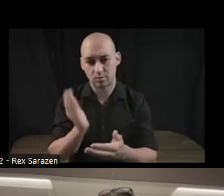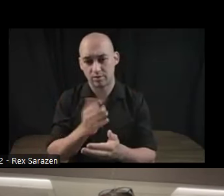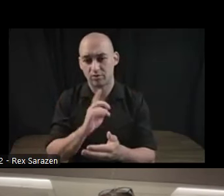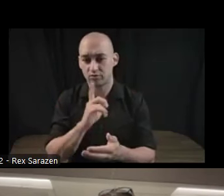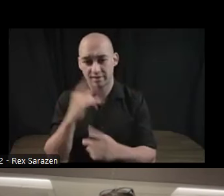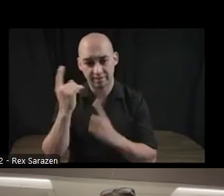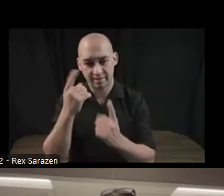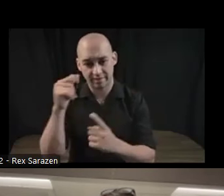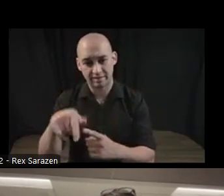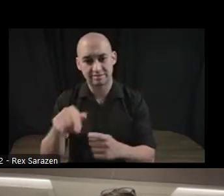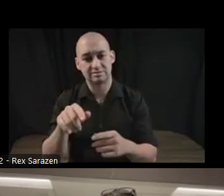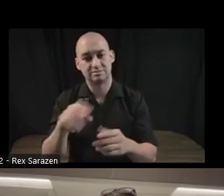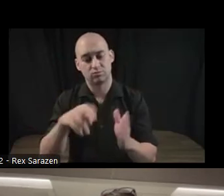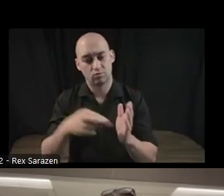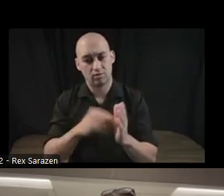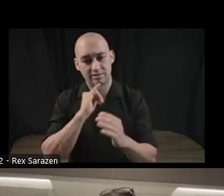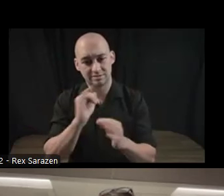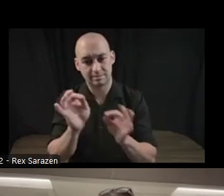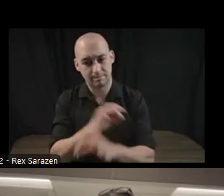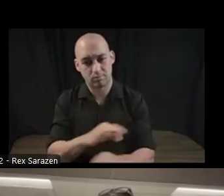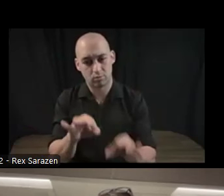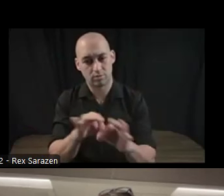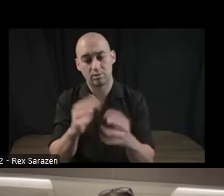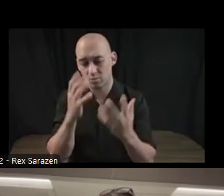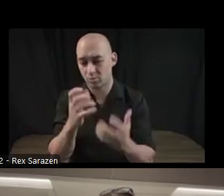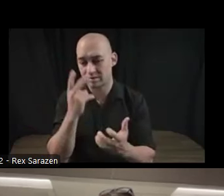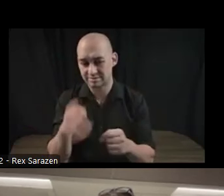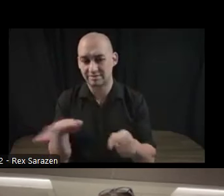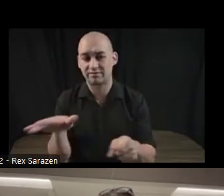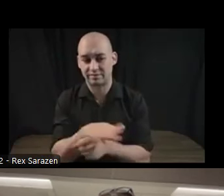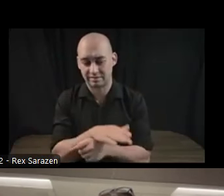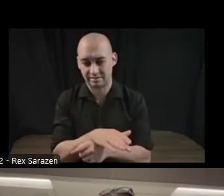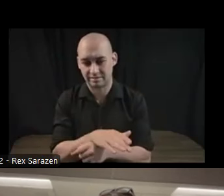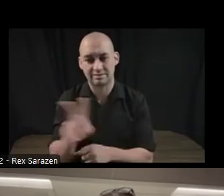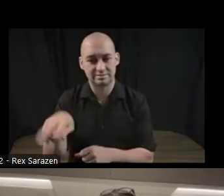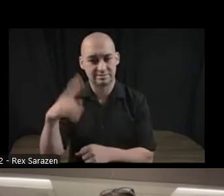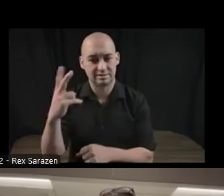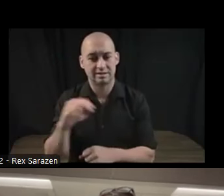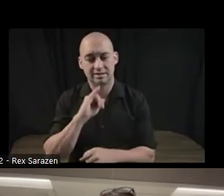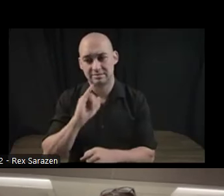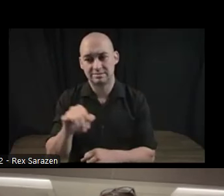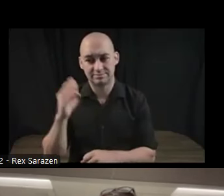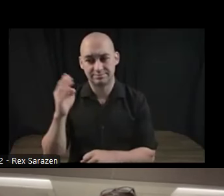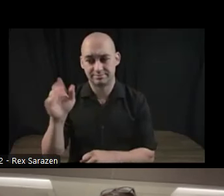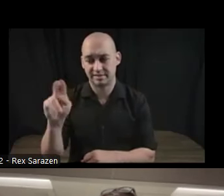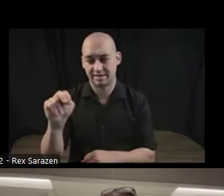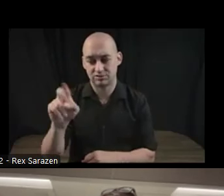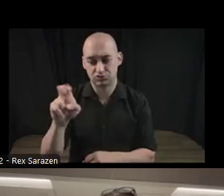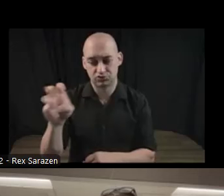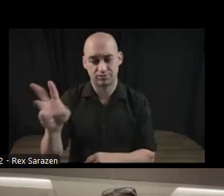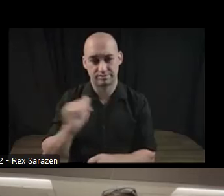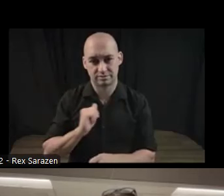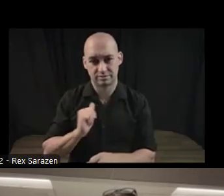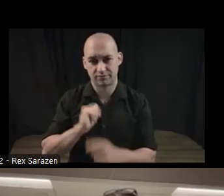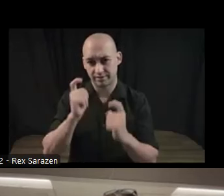important and we'd like to see it filled. The second is, we talked about, Andrew and I gave updates on legislation